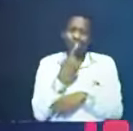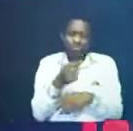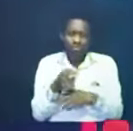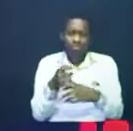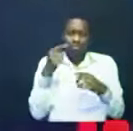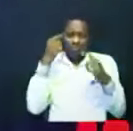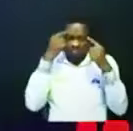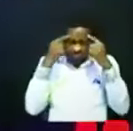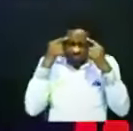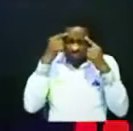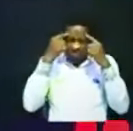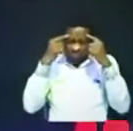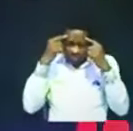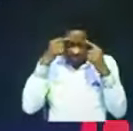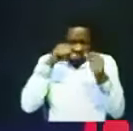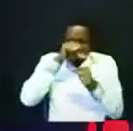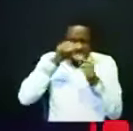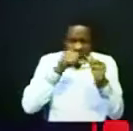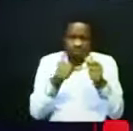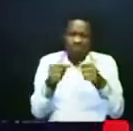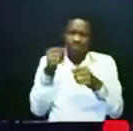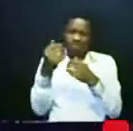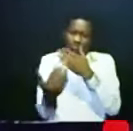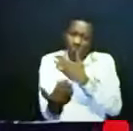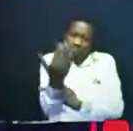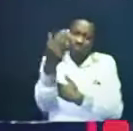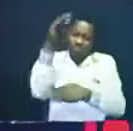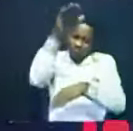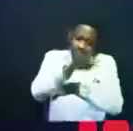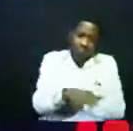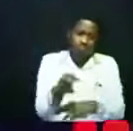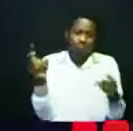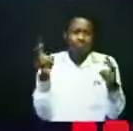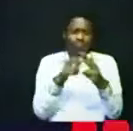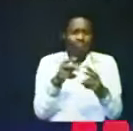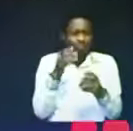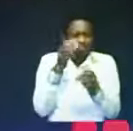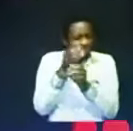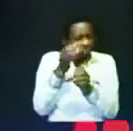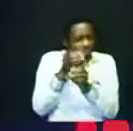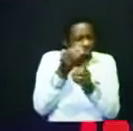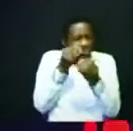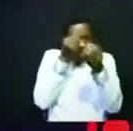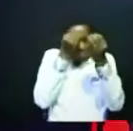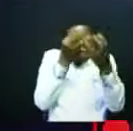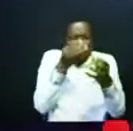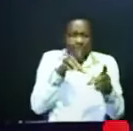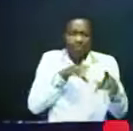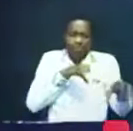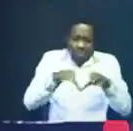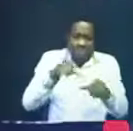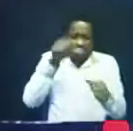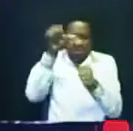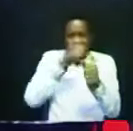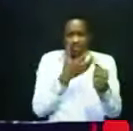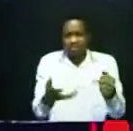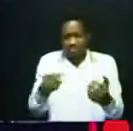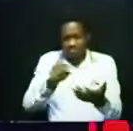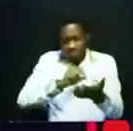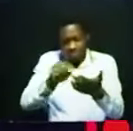Meditate on it day and night, so that you may be careful to do everything written in it.